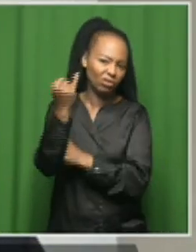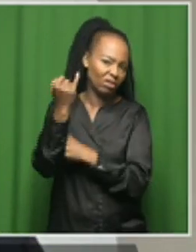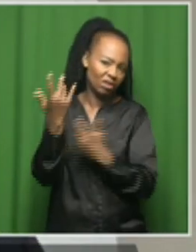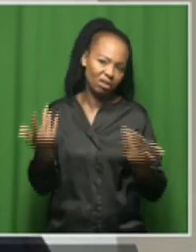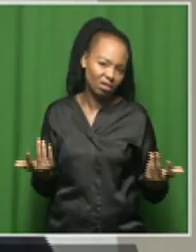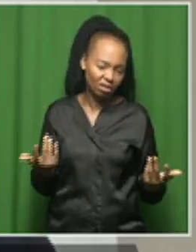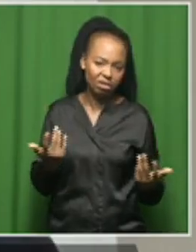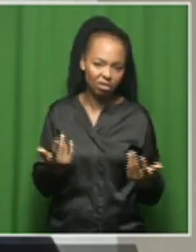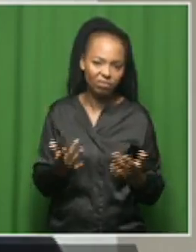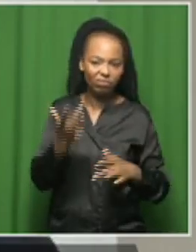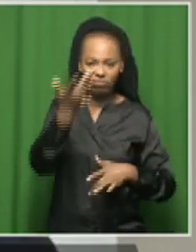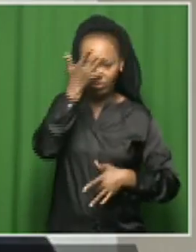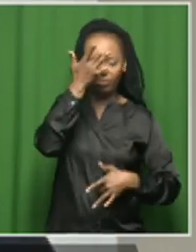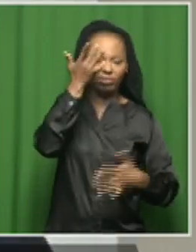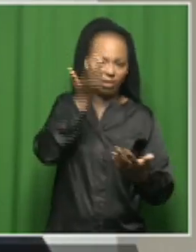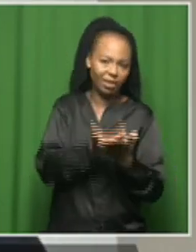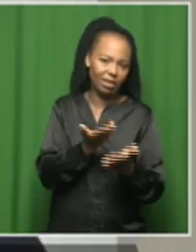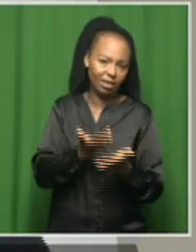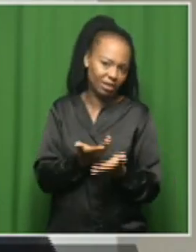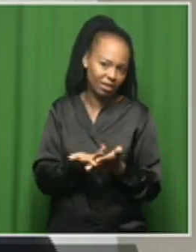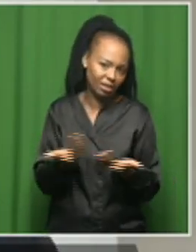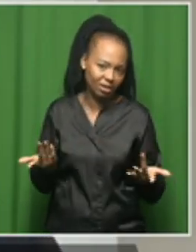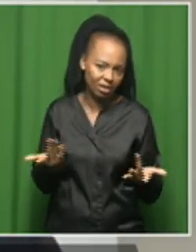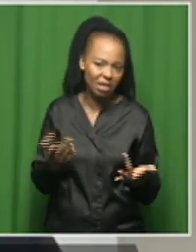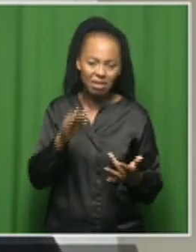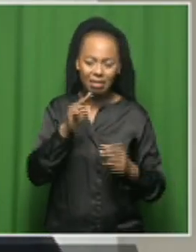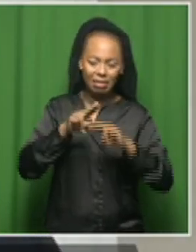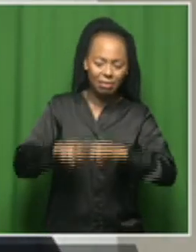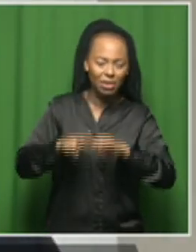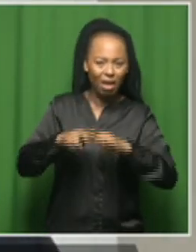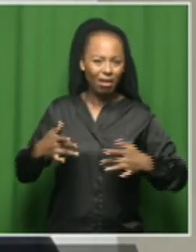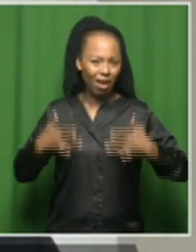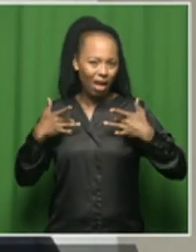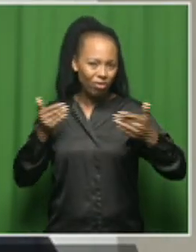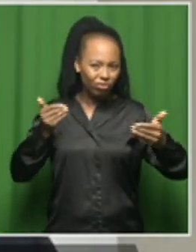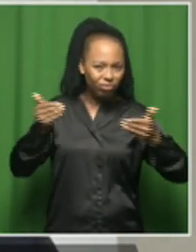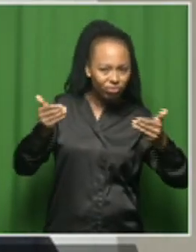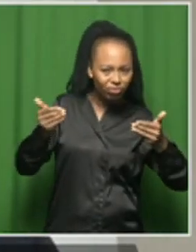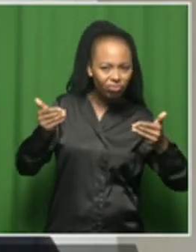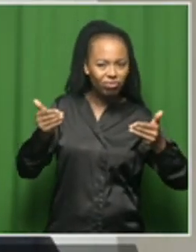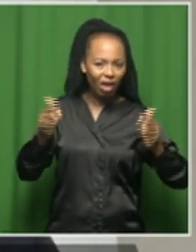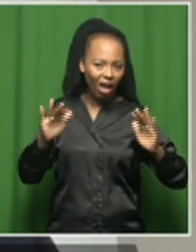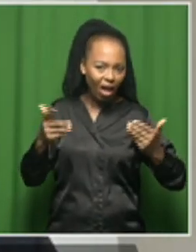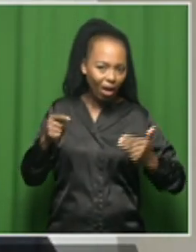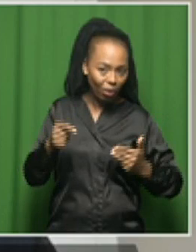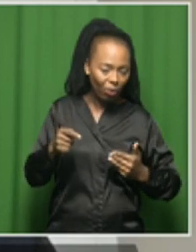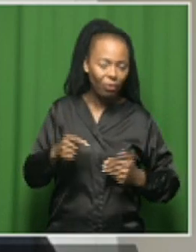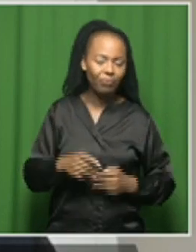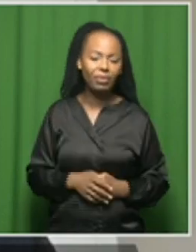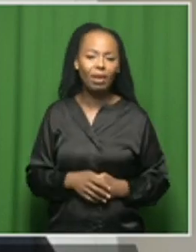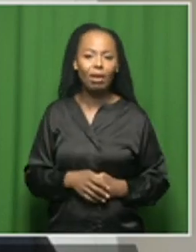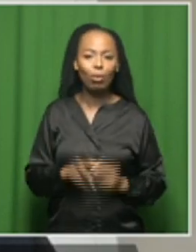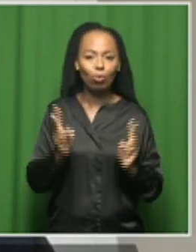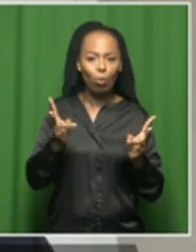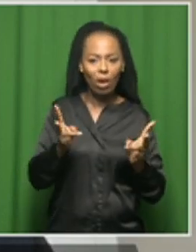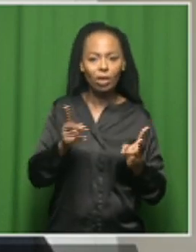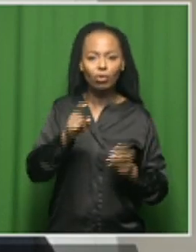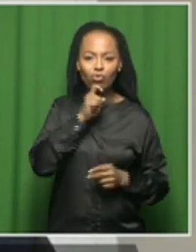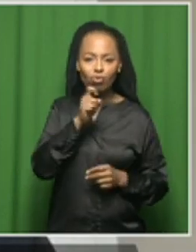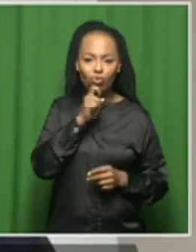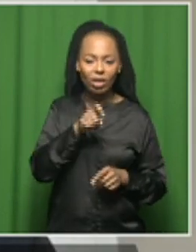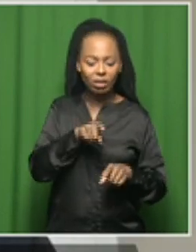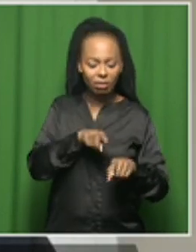that develops later on in life. So the common test that we do is we do a blood uric